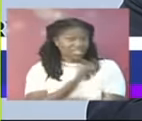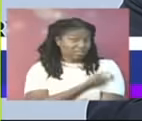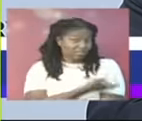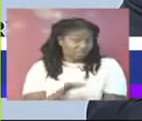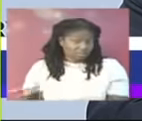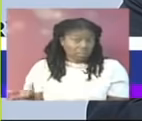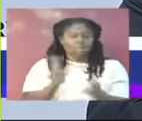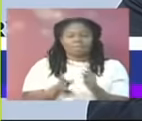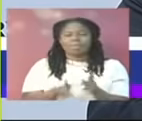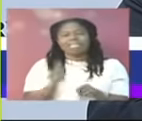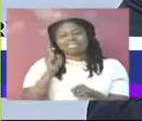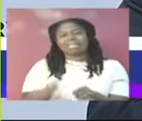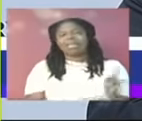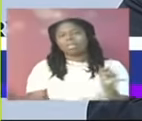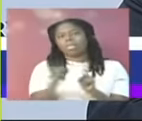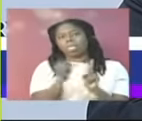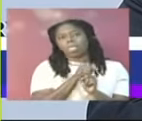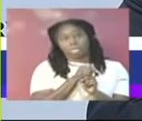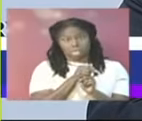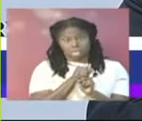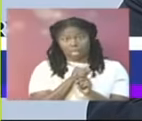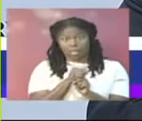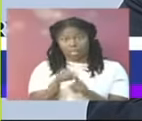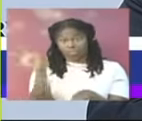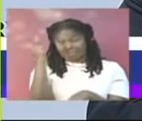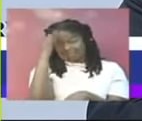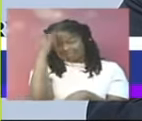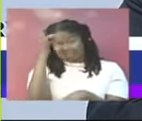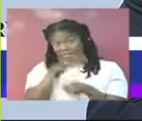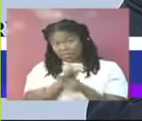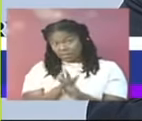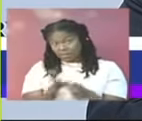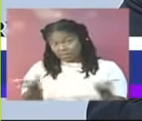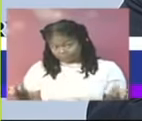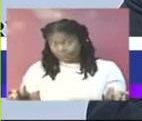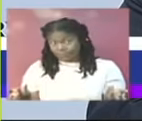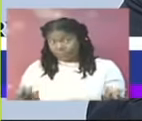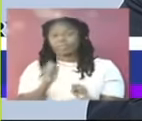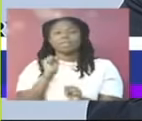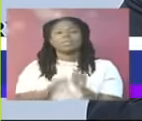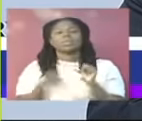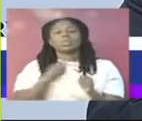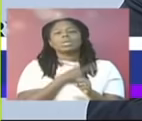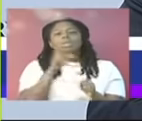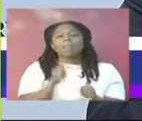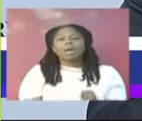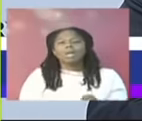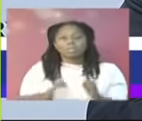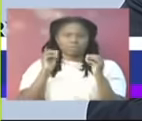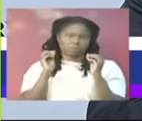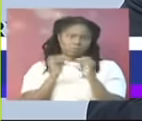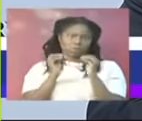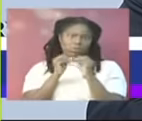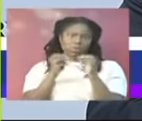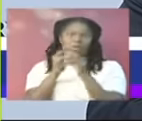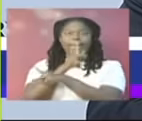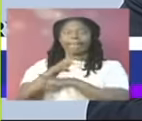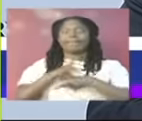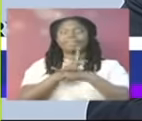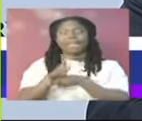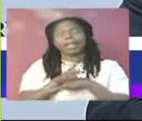to maintain the utmost precautions as we begin to move around more, because that movement is going to increase the risk